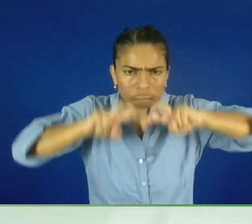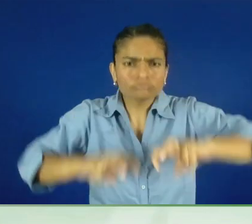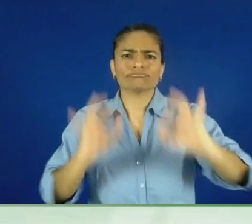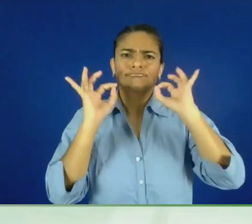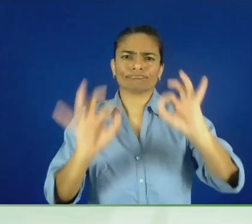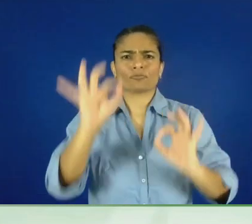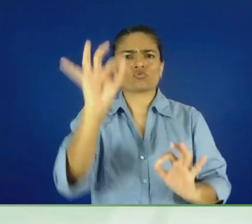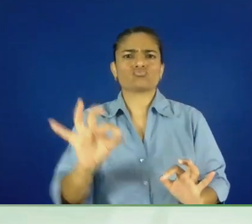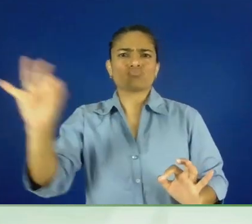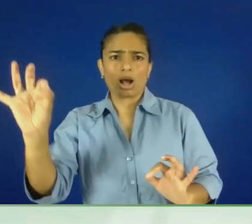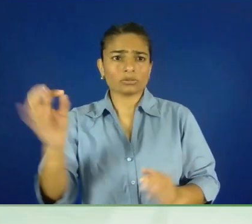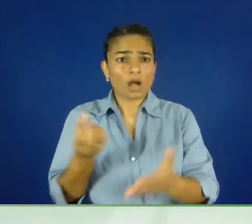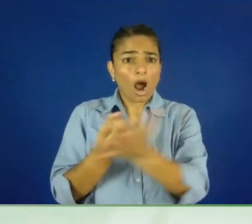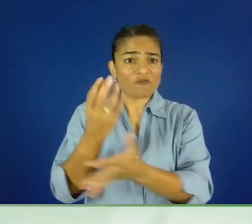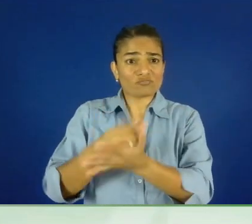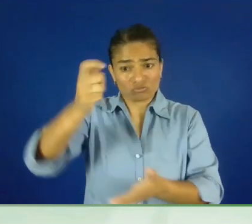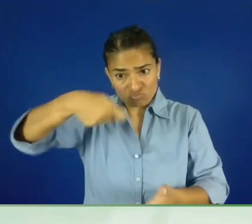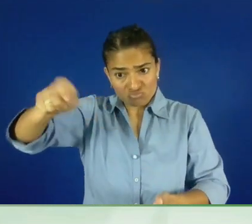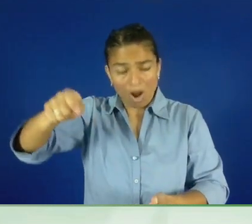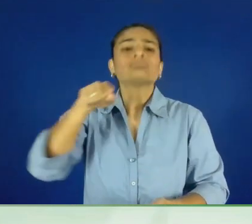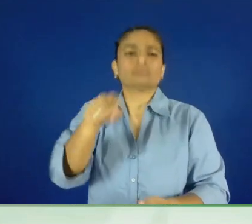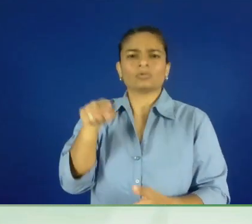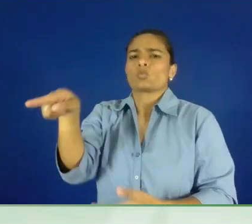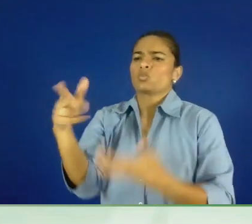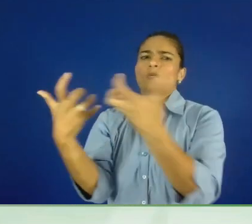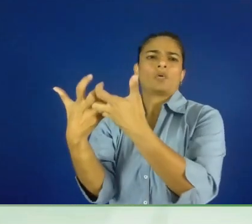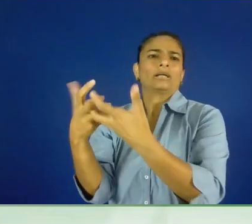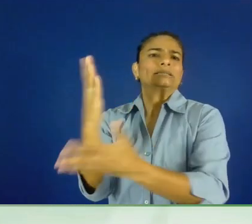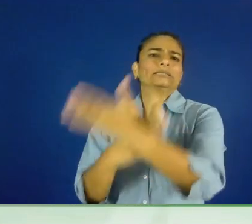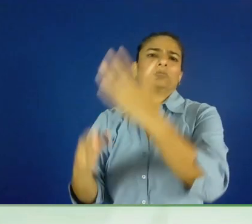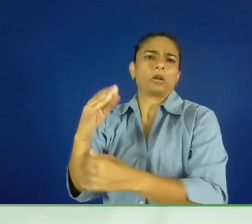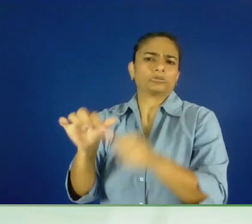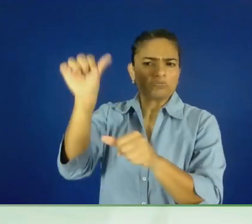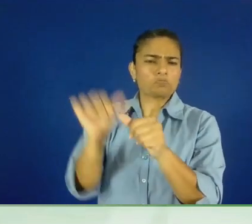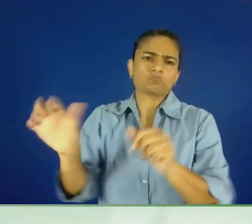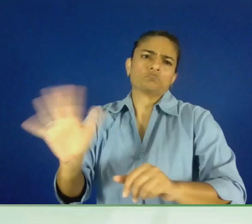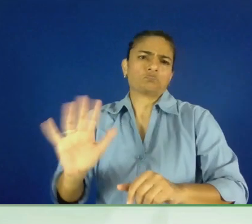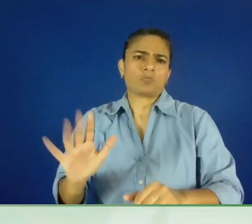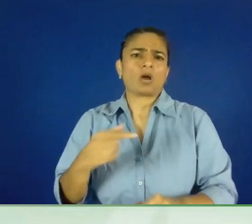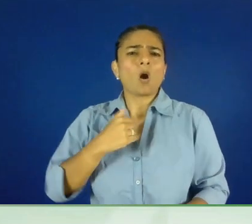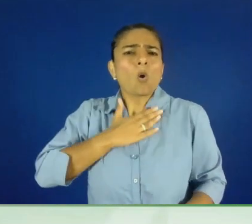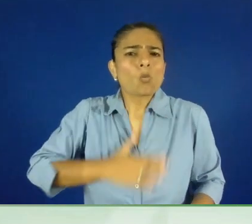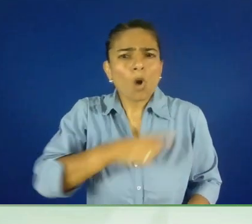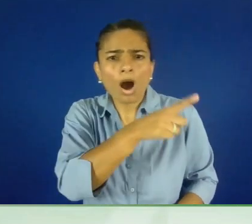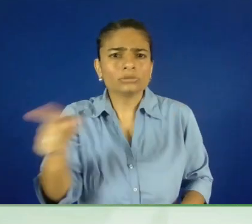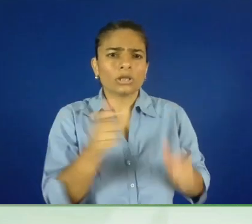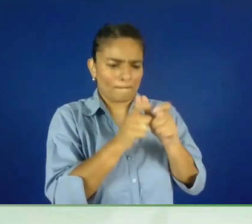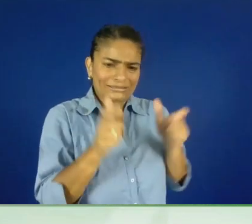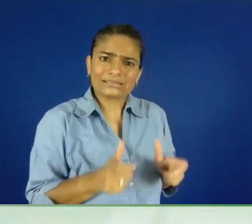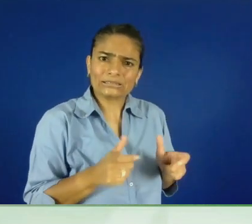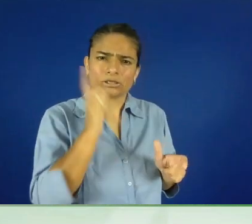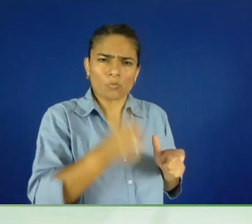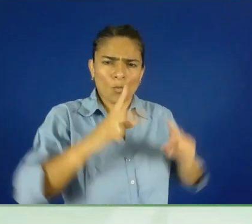can step forward so we can also learn and train our models. Third one is equal opportunity, actually